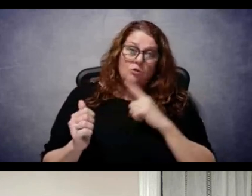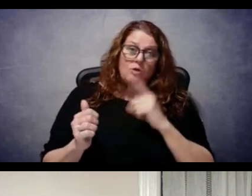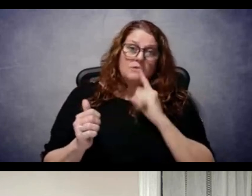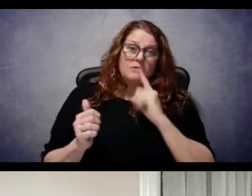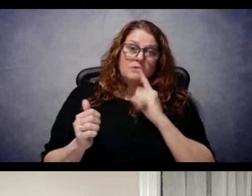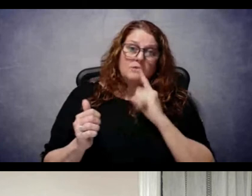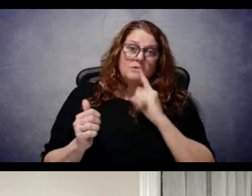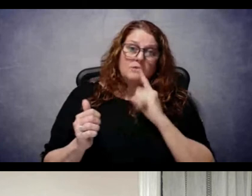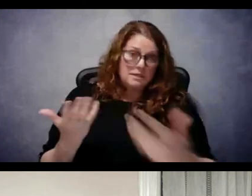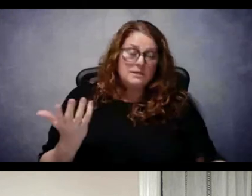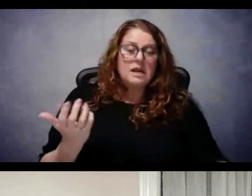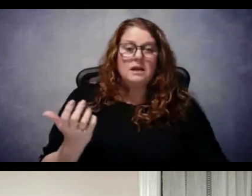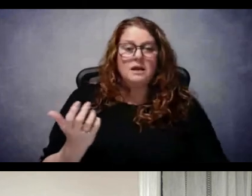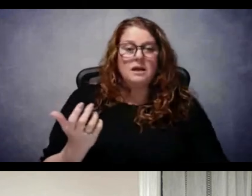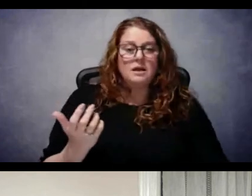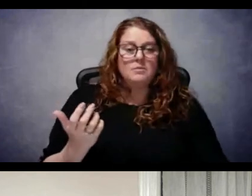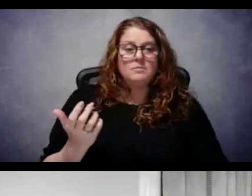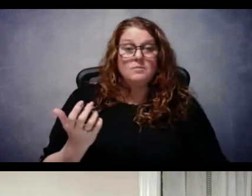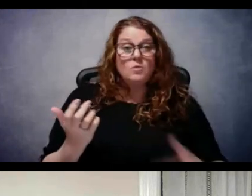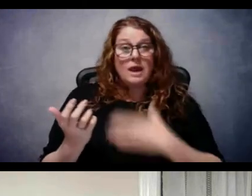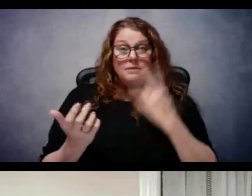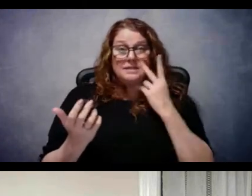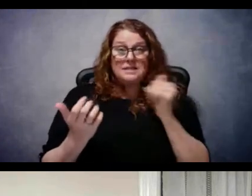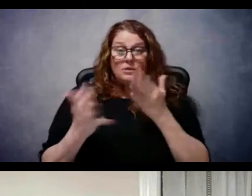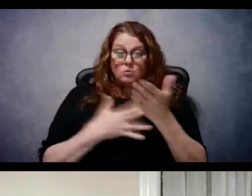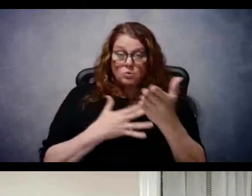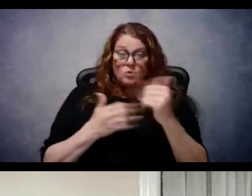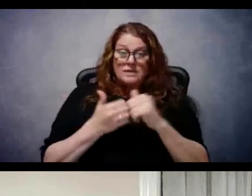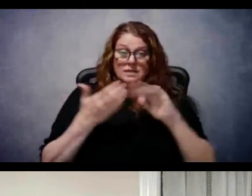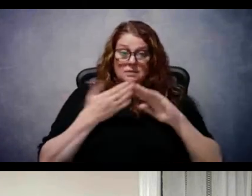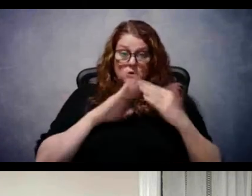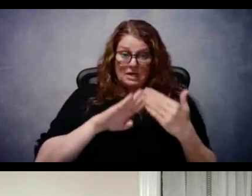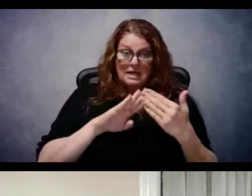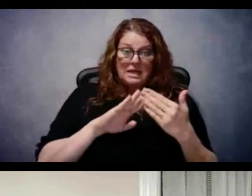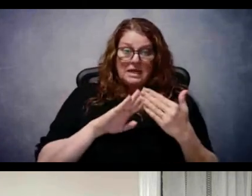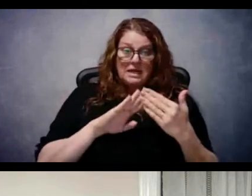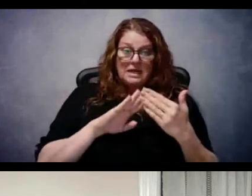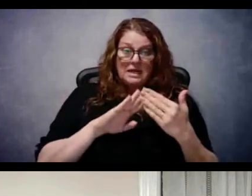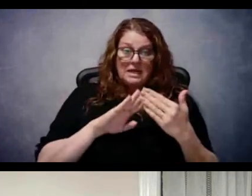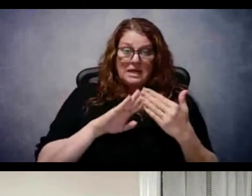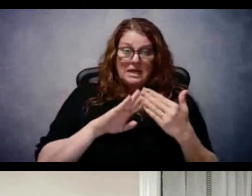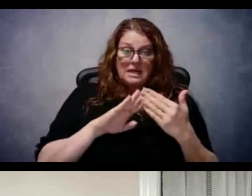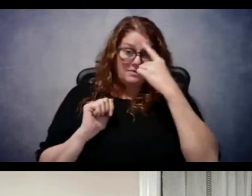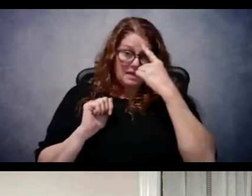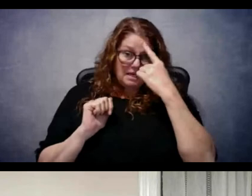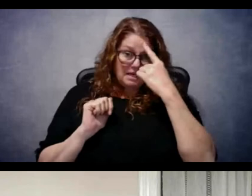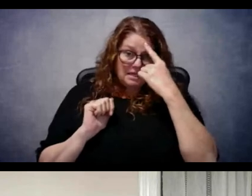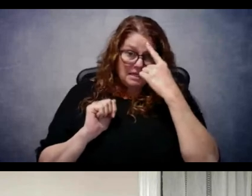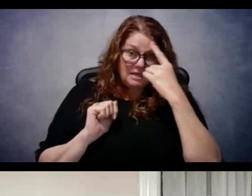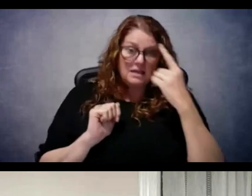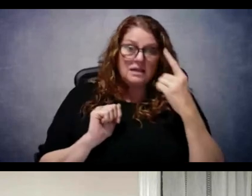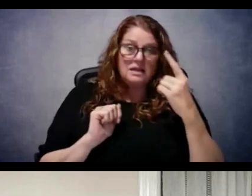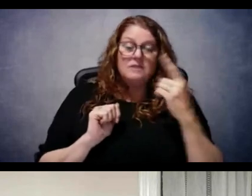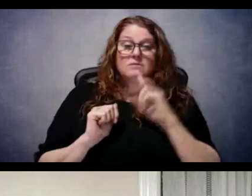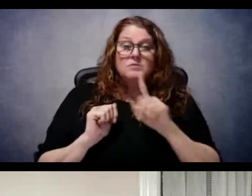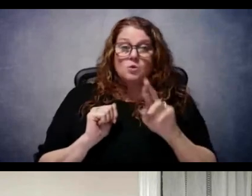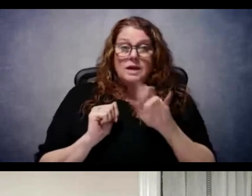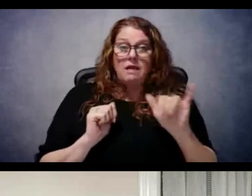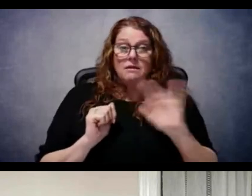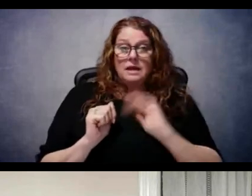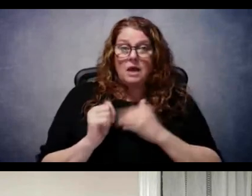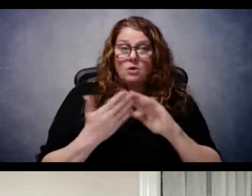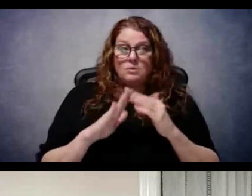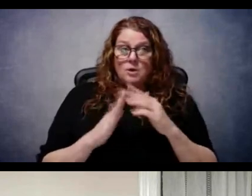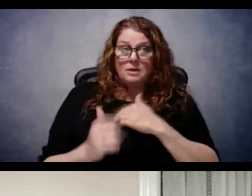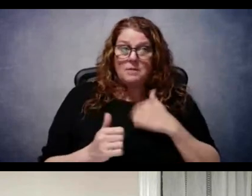solution. We're happy to like see it through as a community member. But I think for us, like the reality that our community member needs